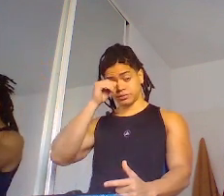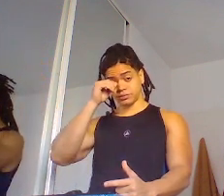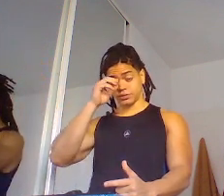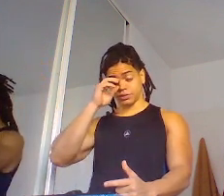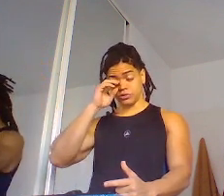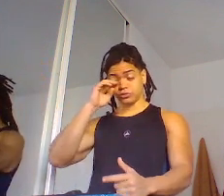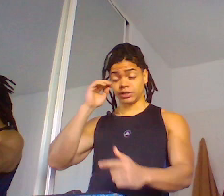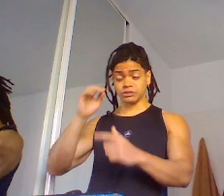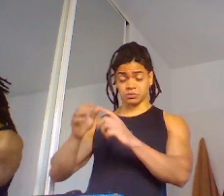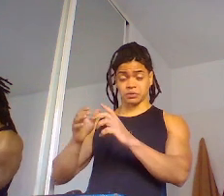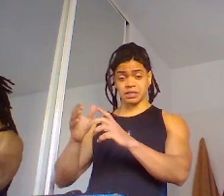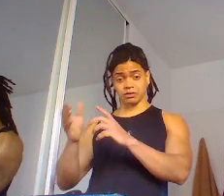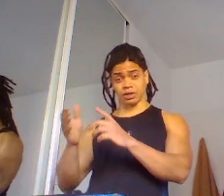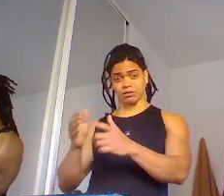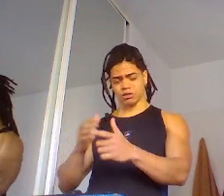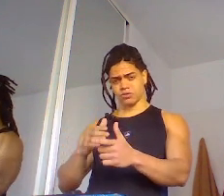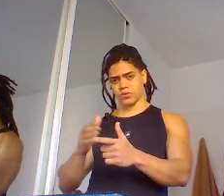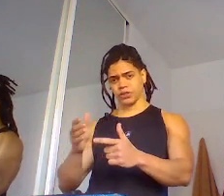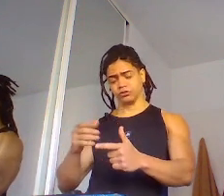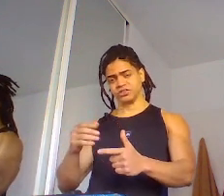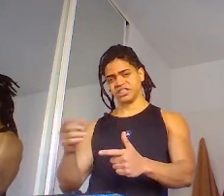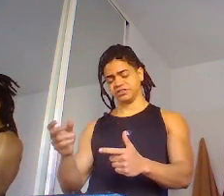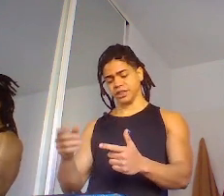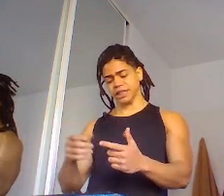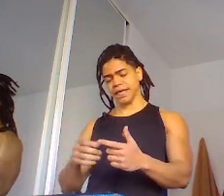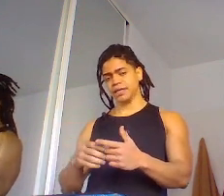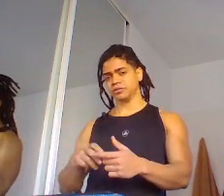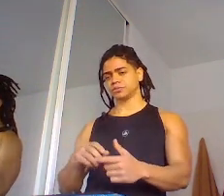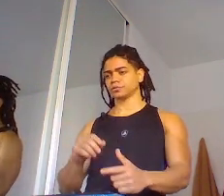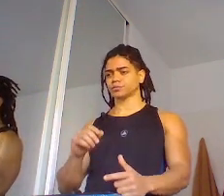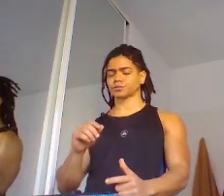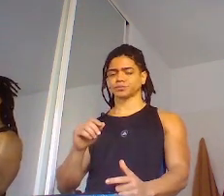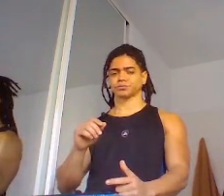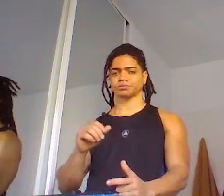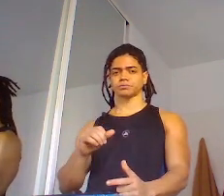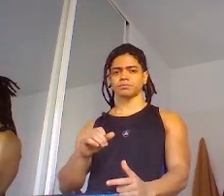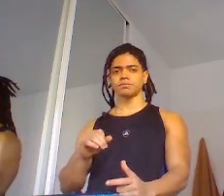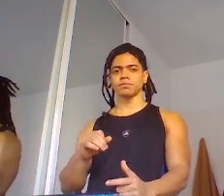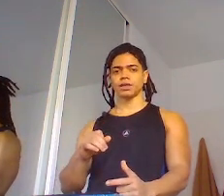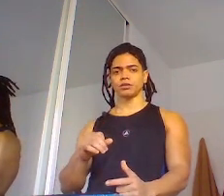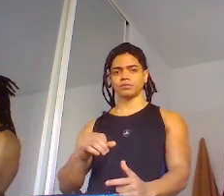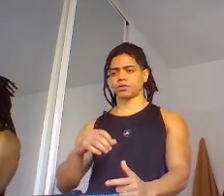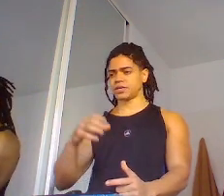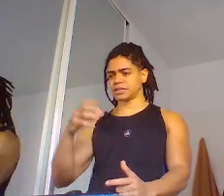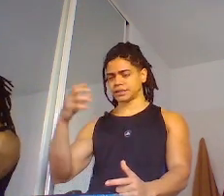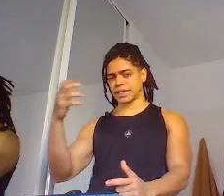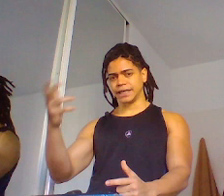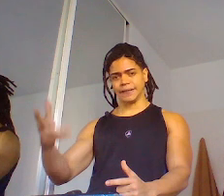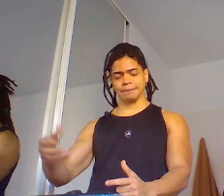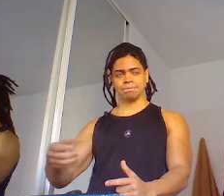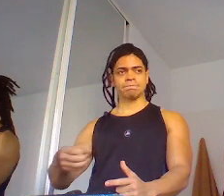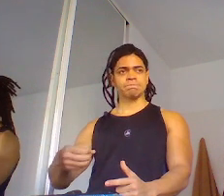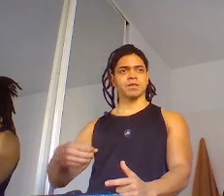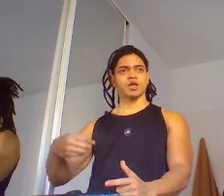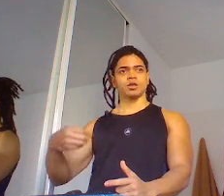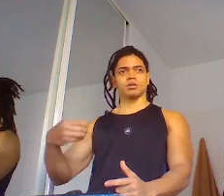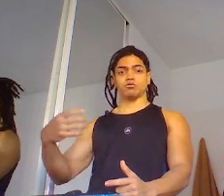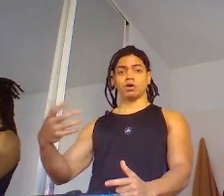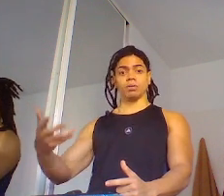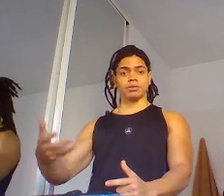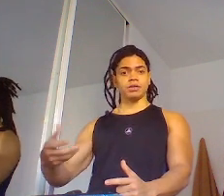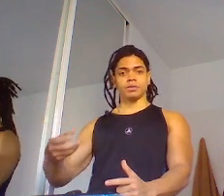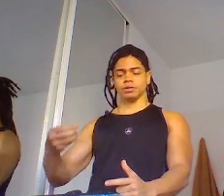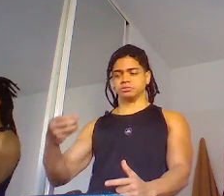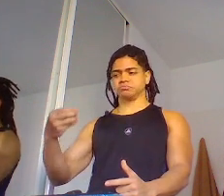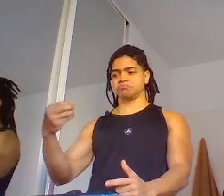suppliers, usually something around 30 to 60 days. For things like